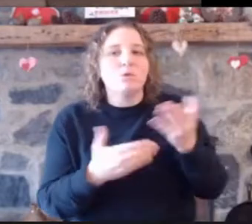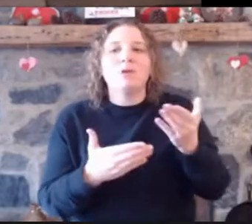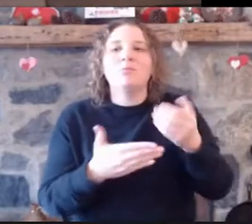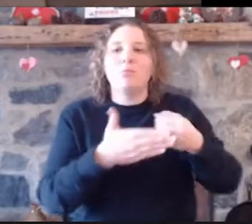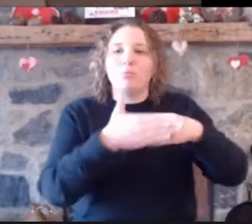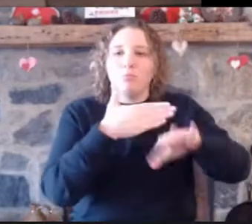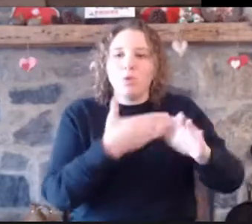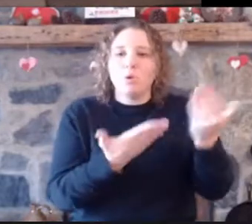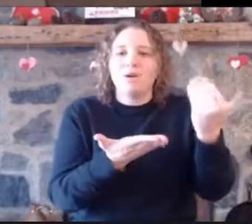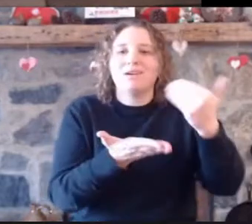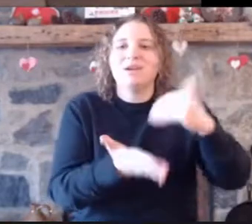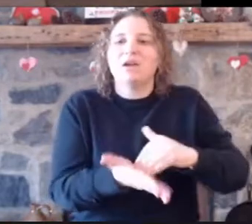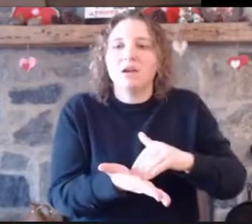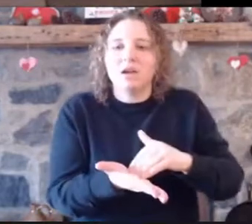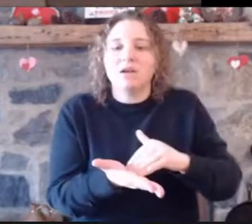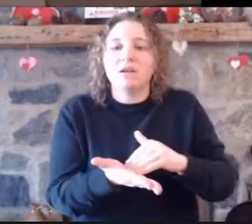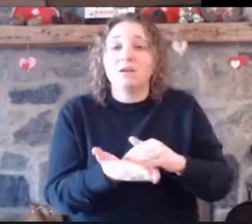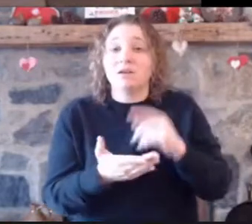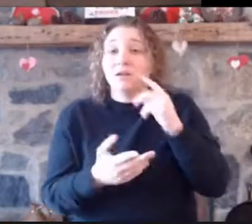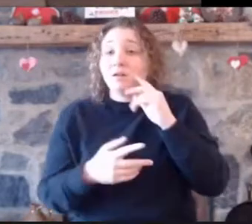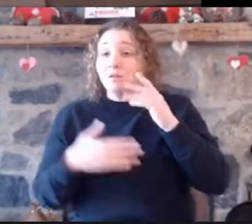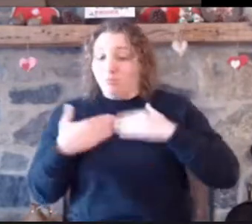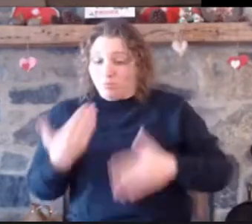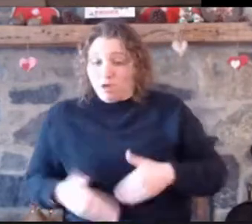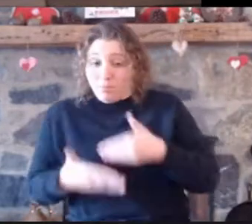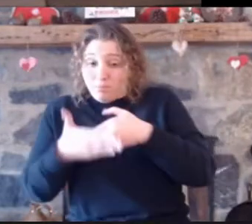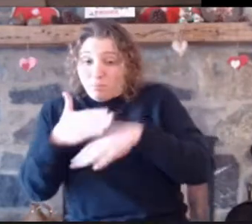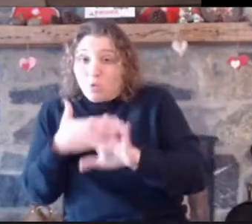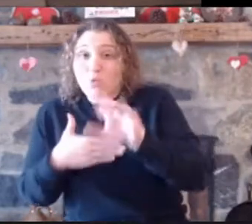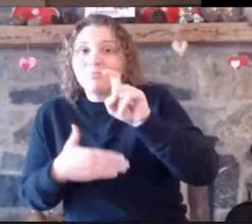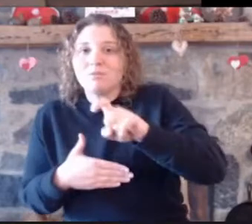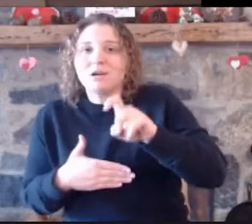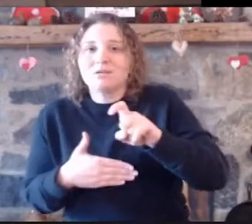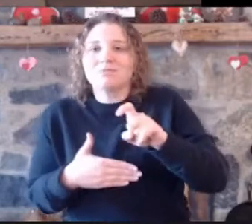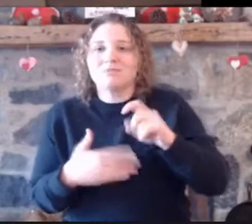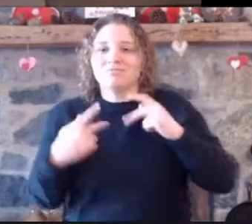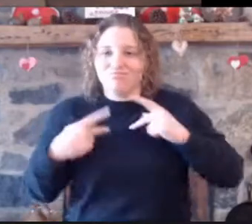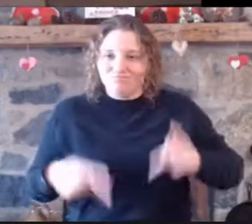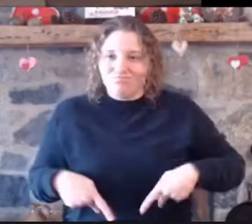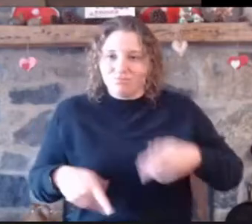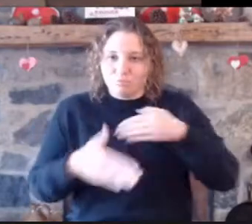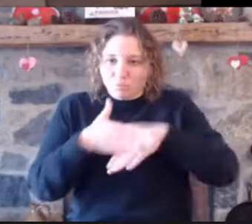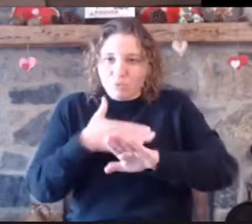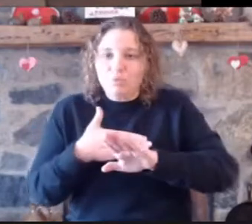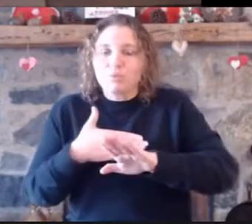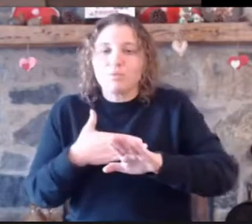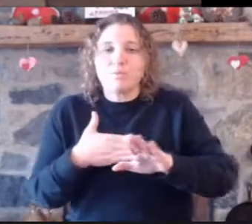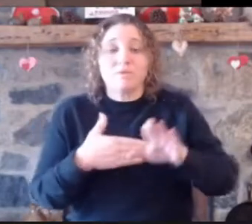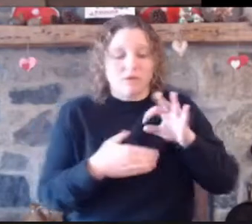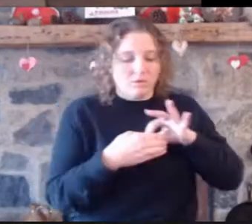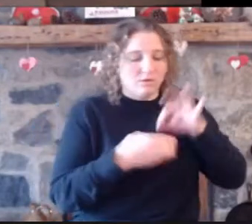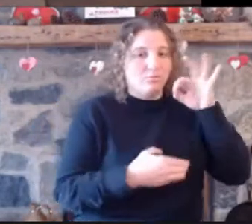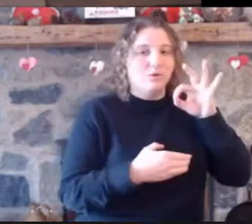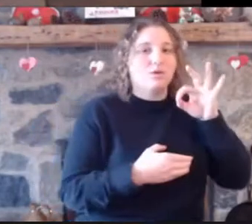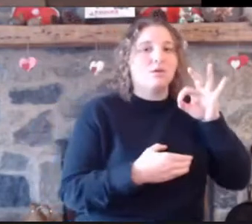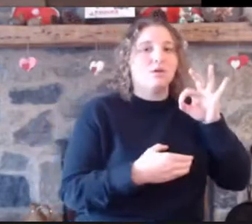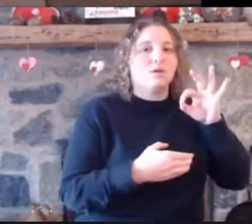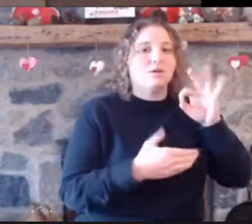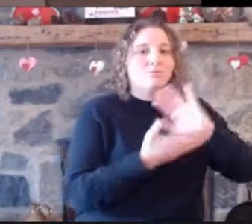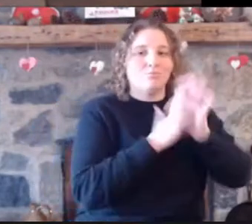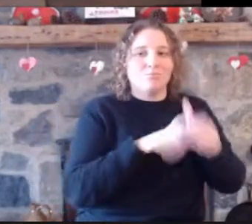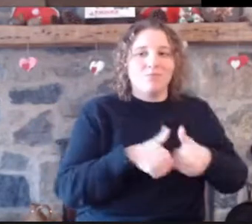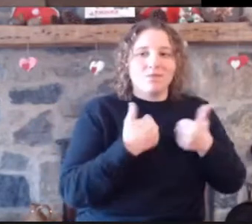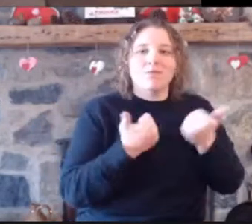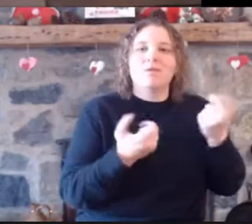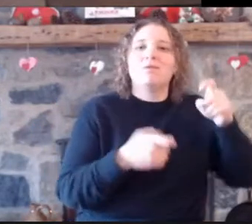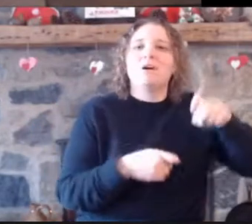again. That which is born of the flesh is flesh, physical birth. That which is born of the spirit is spirit. You could